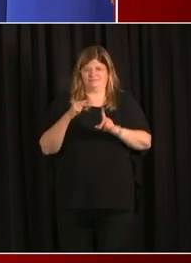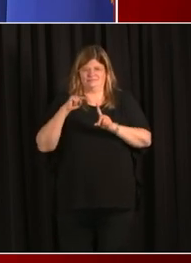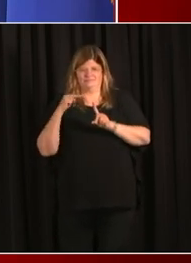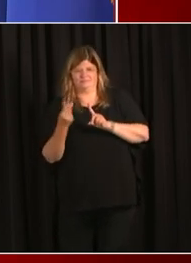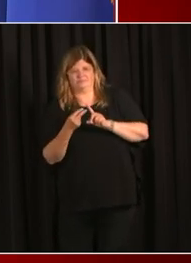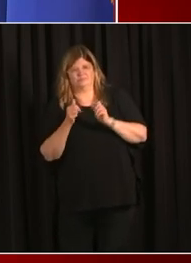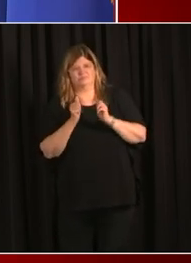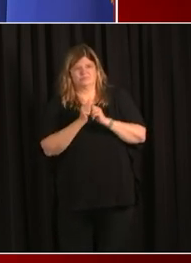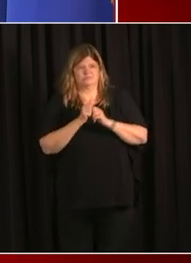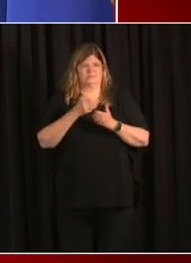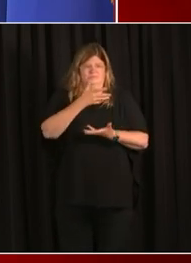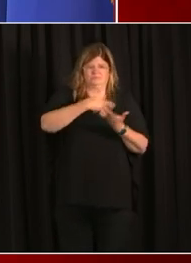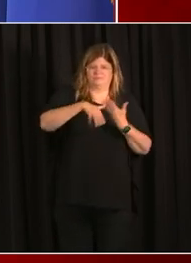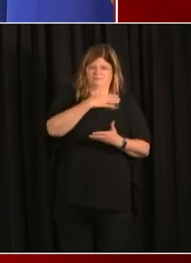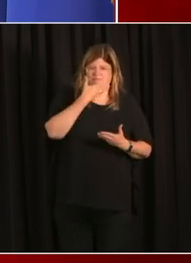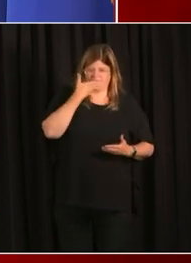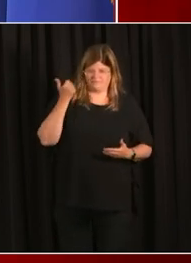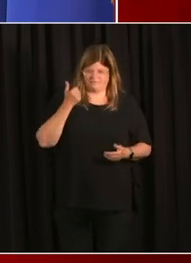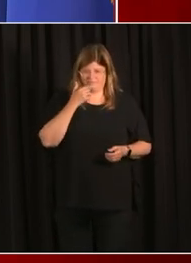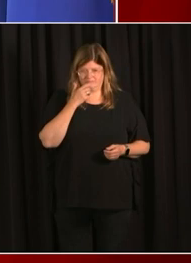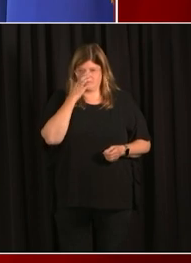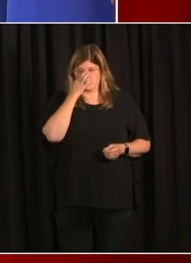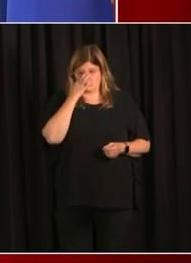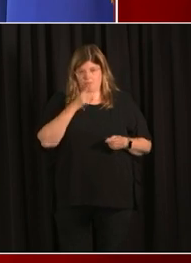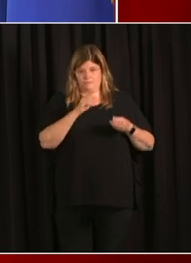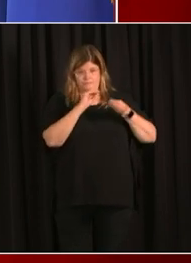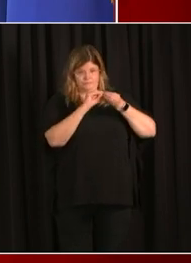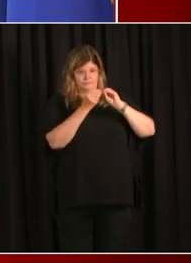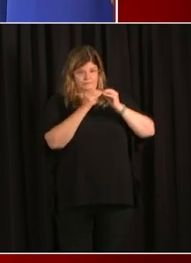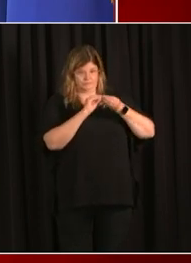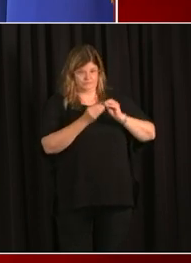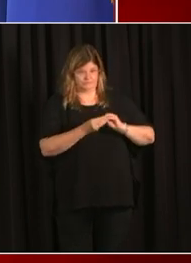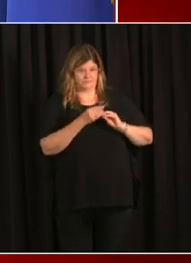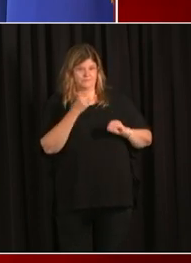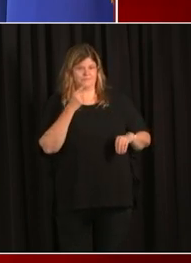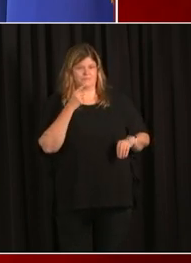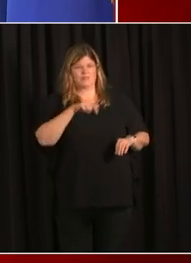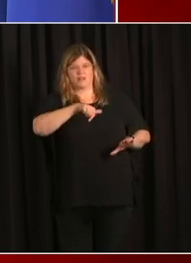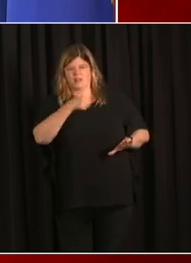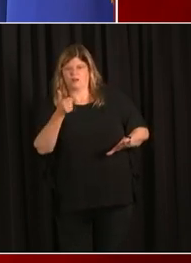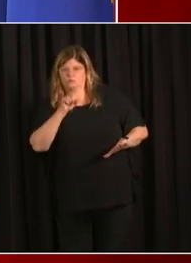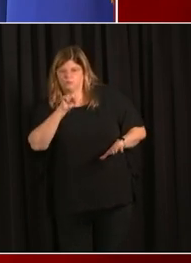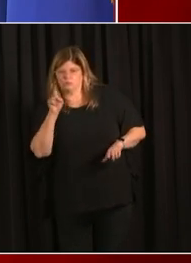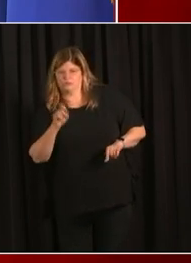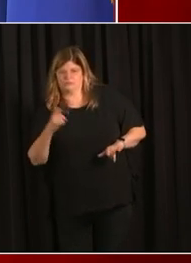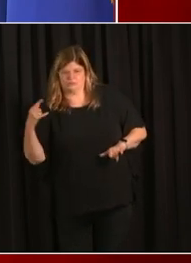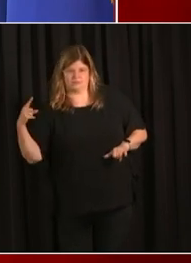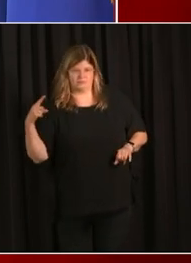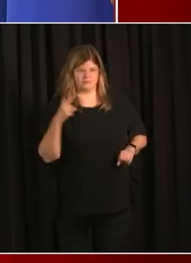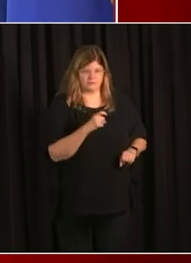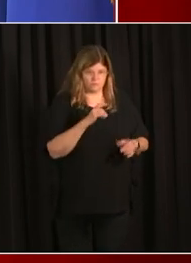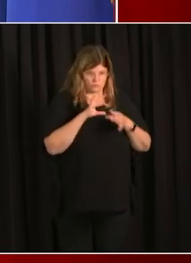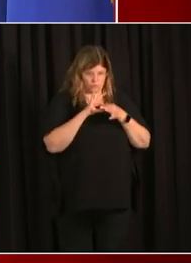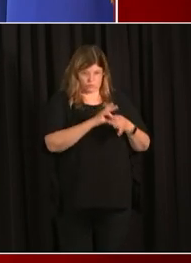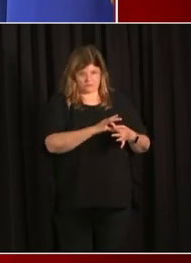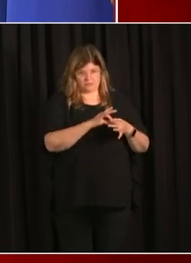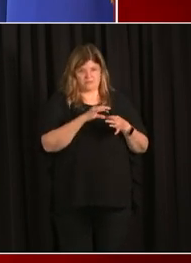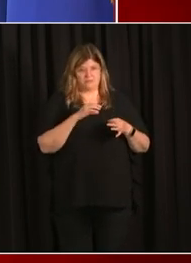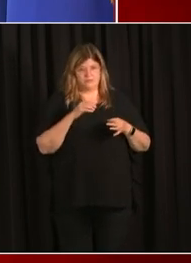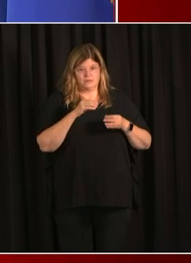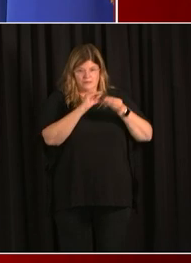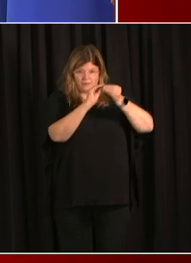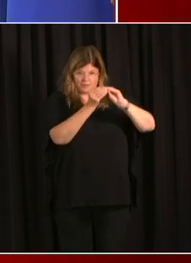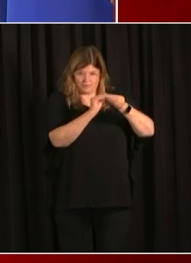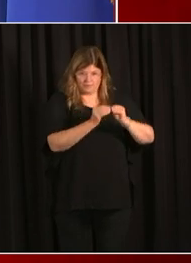so there's metrics for the percent of positive cases interviewed and the amount of close contact information provided. What about close